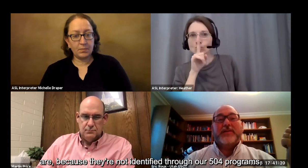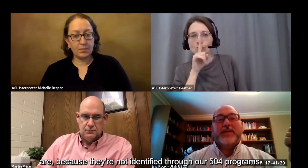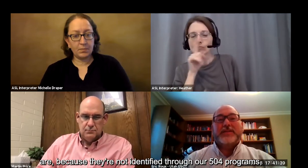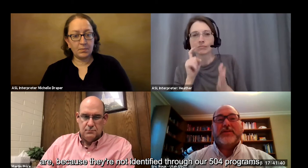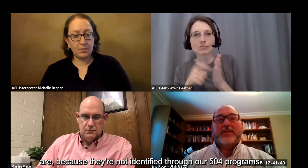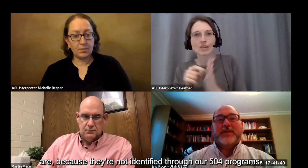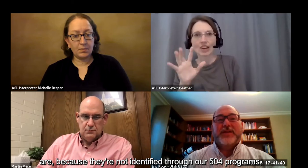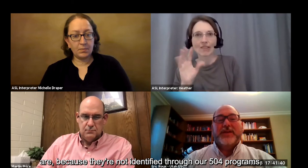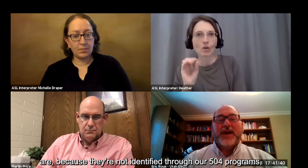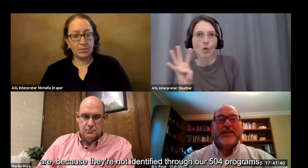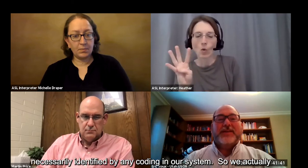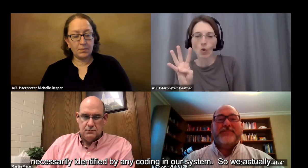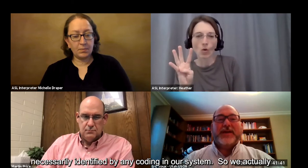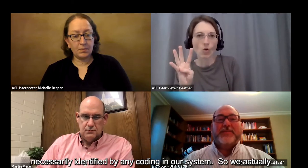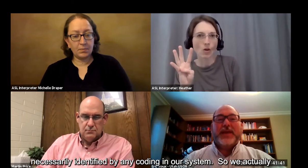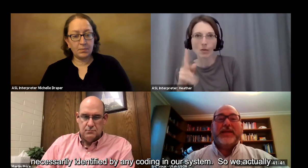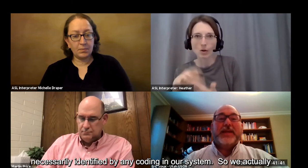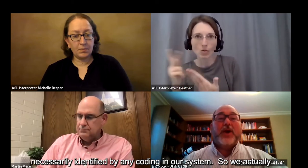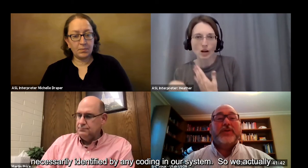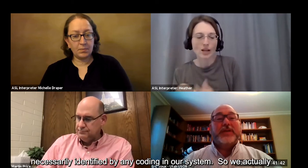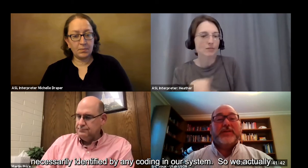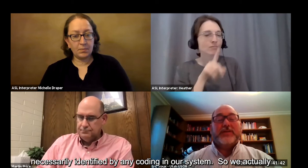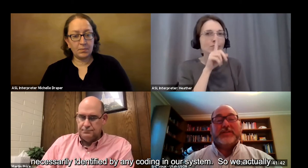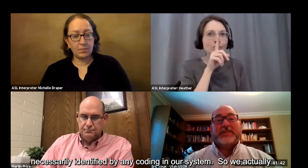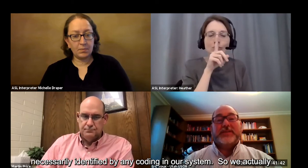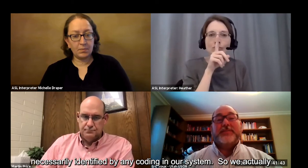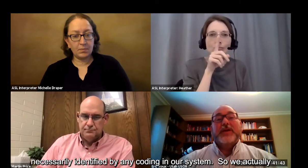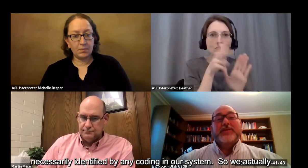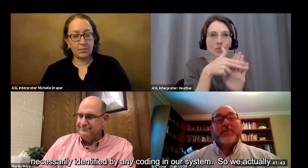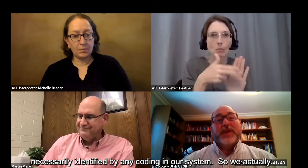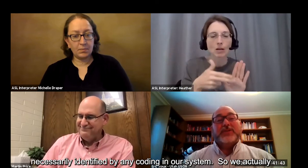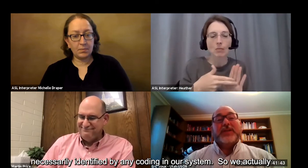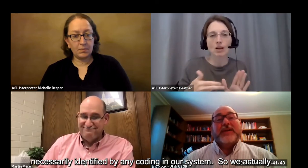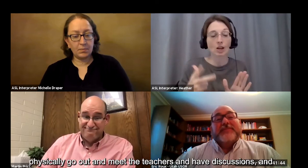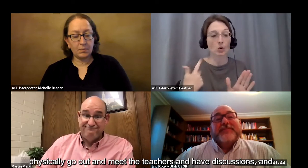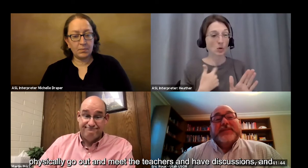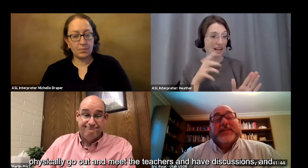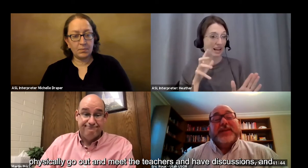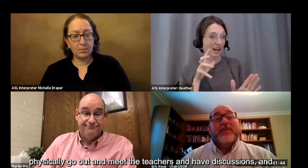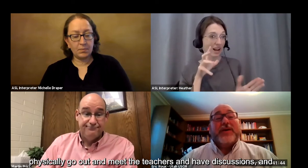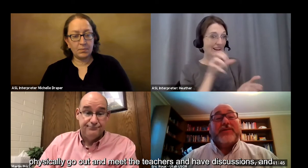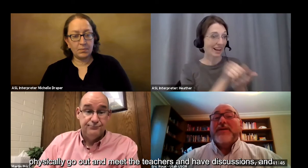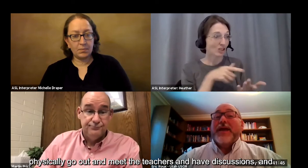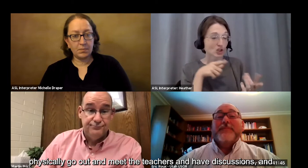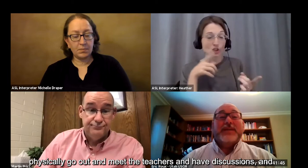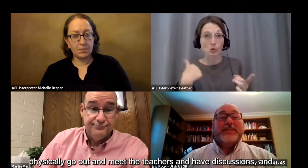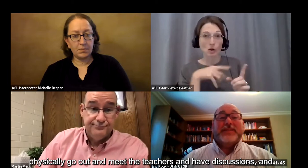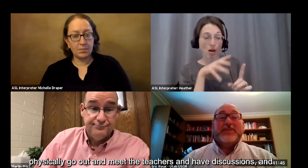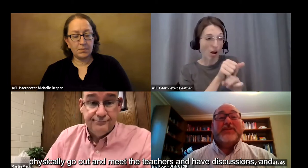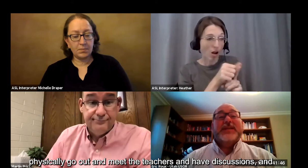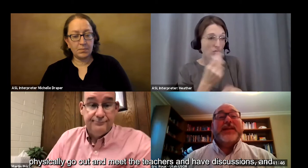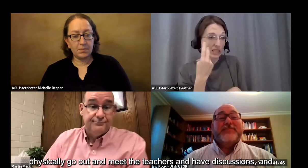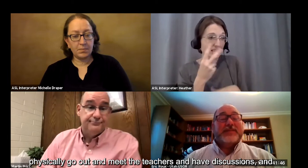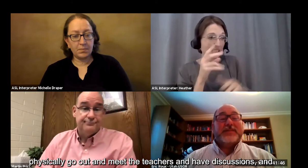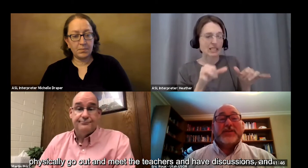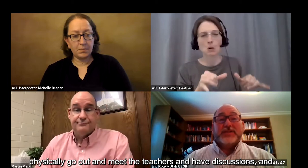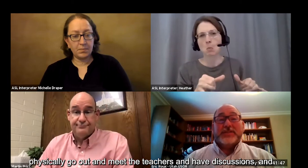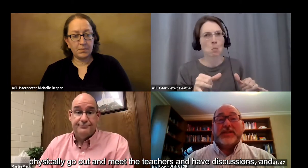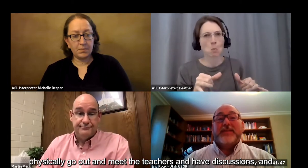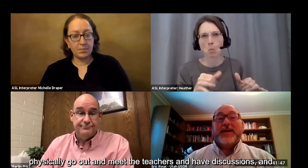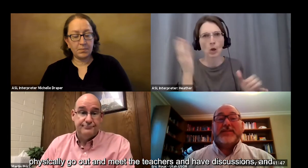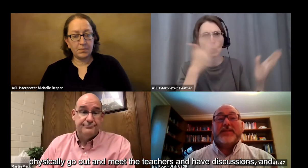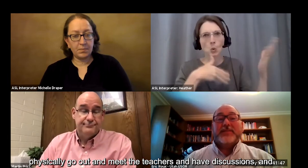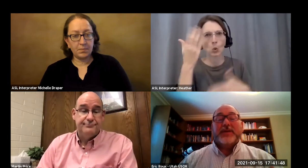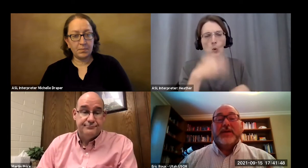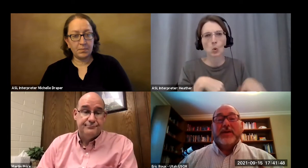not necessarily identified by any coding in our system. So we actually have to physically go out and meet the teachers and have